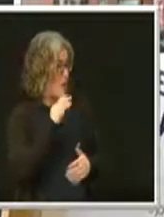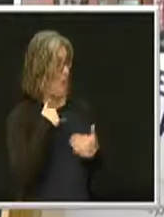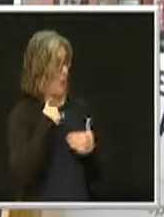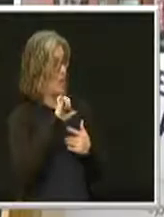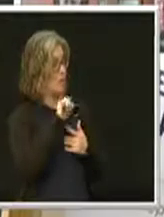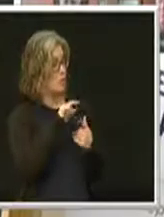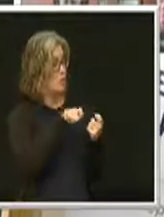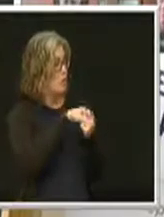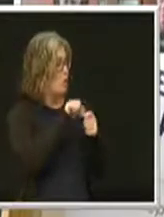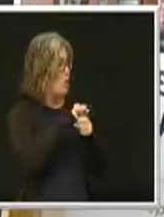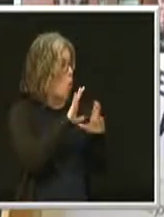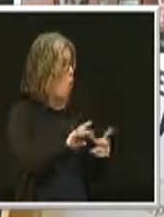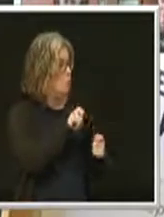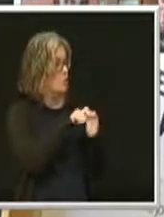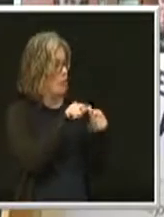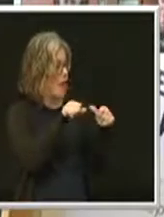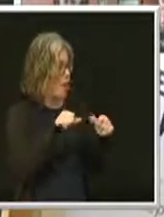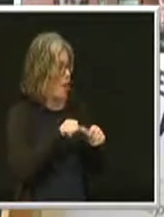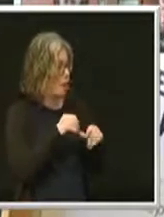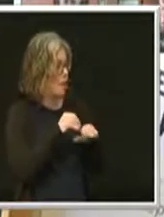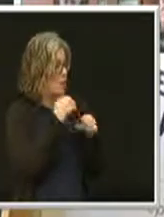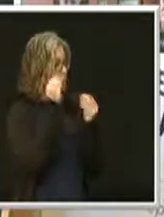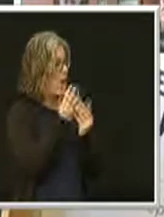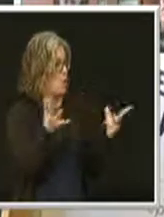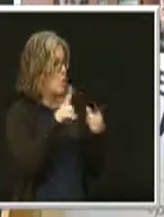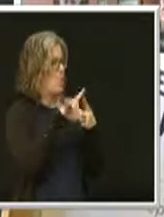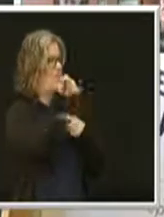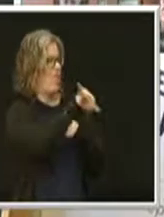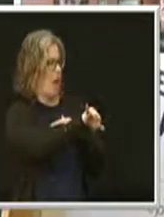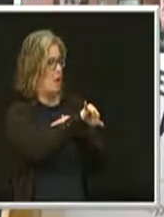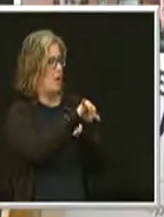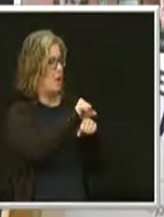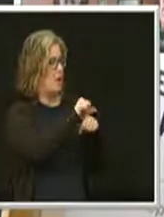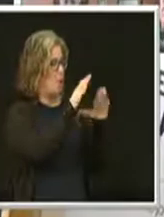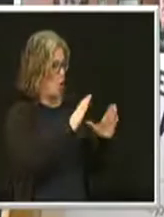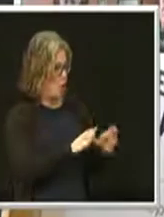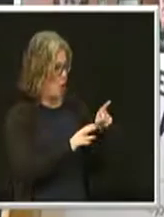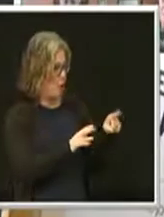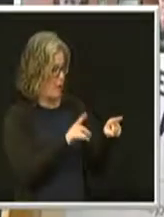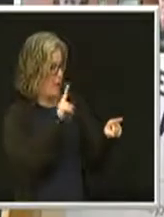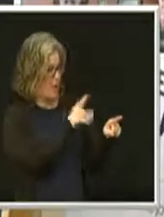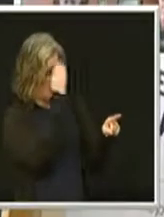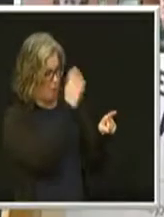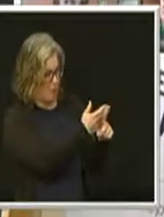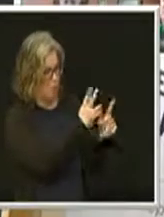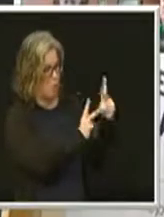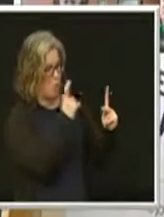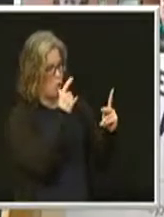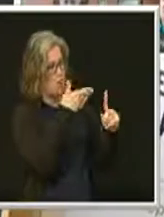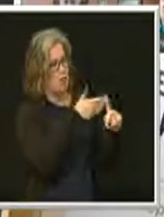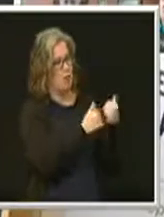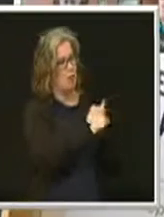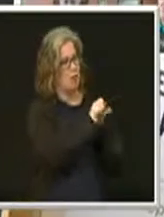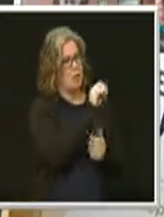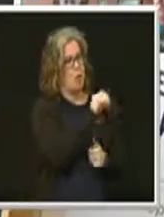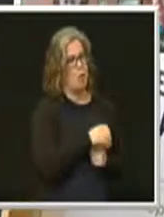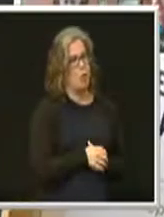certain employer in a certain area, advisory is going out to that employer, and they're notifying people that are at risk.